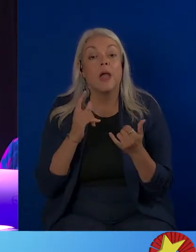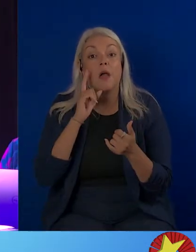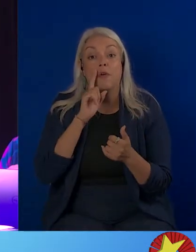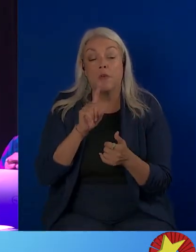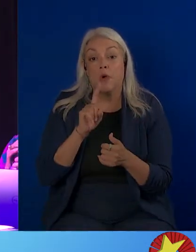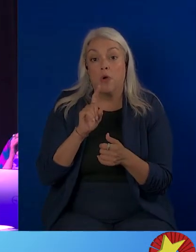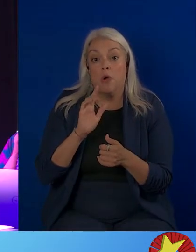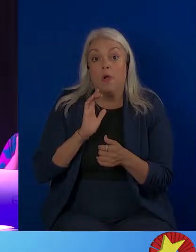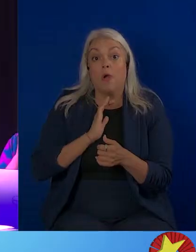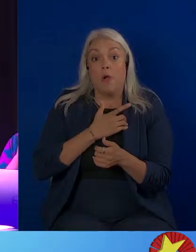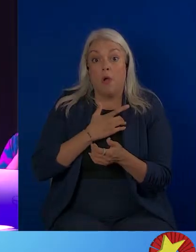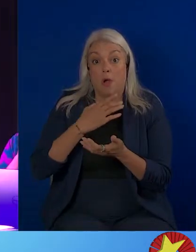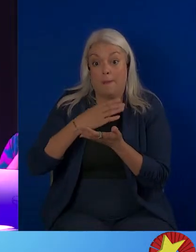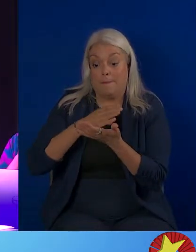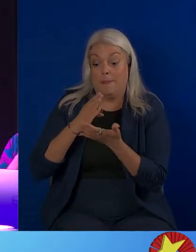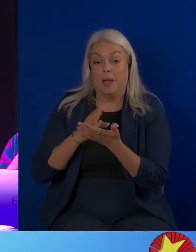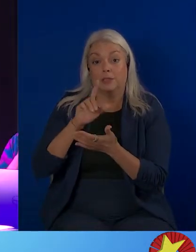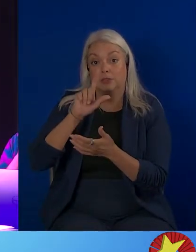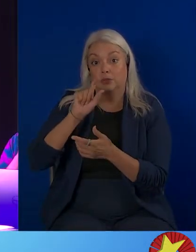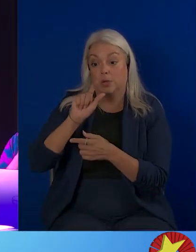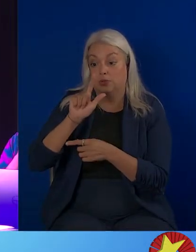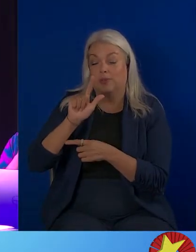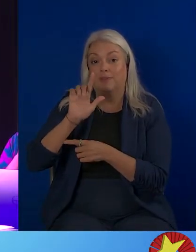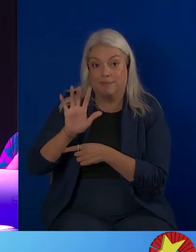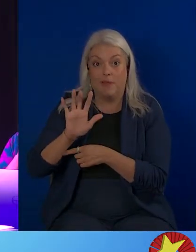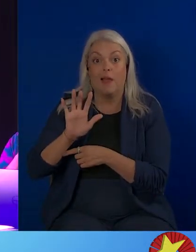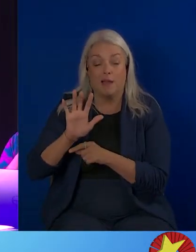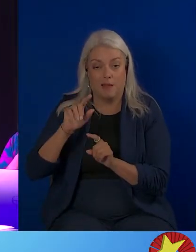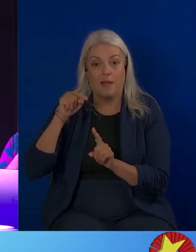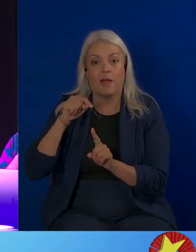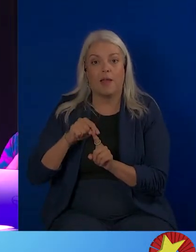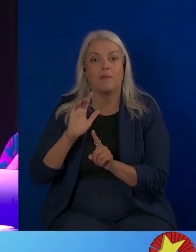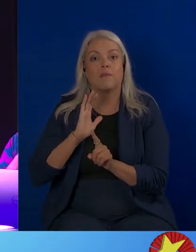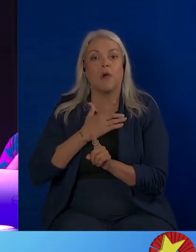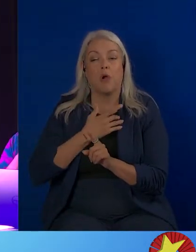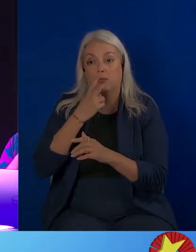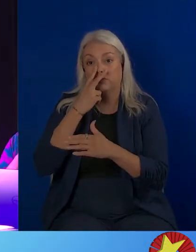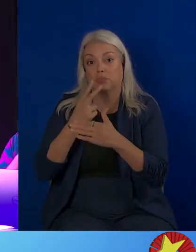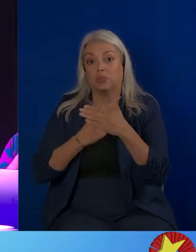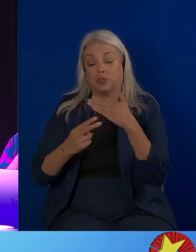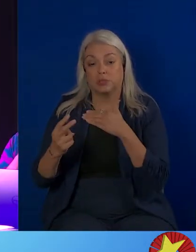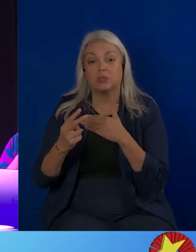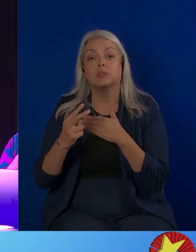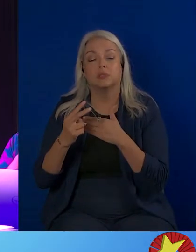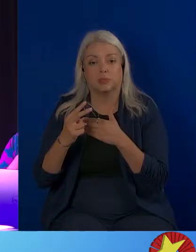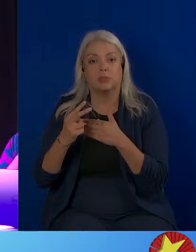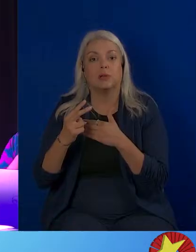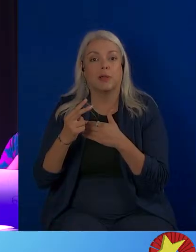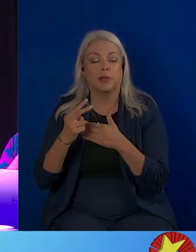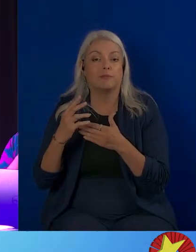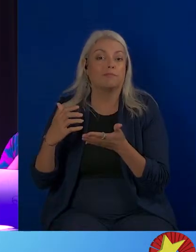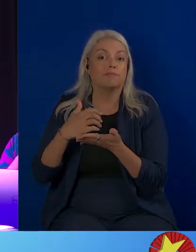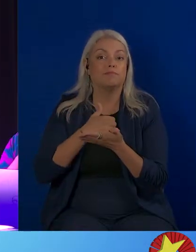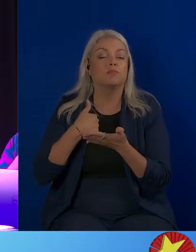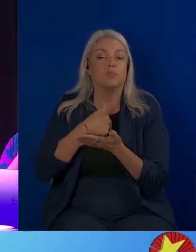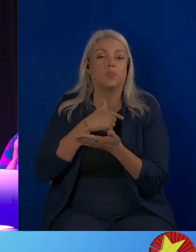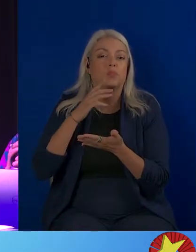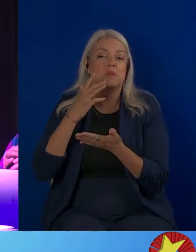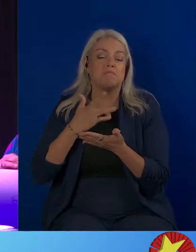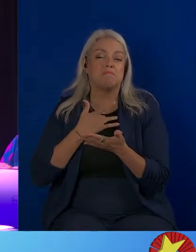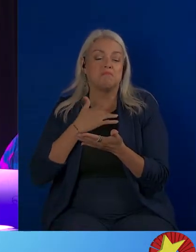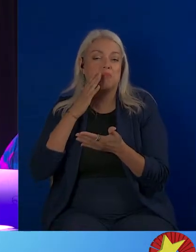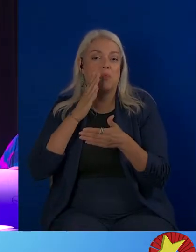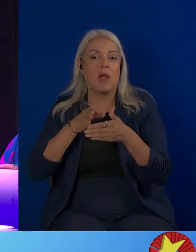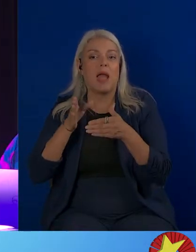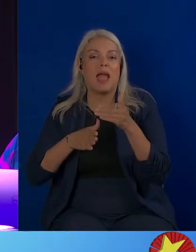position, for the 2025 budget year, the most recent projections are showing that we will end with